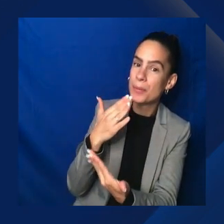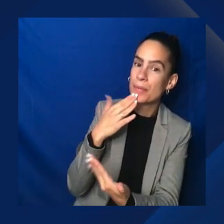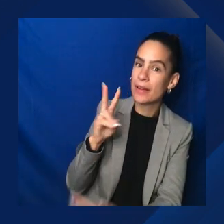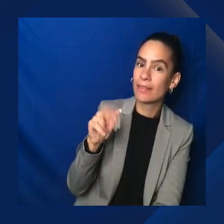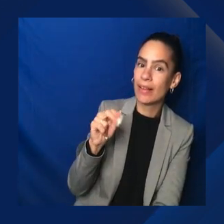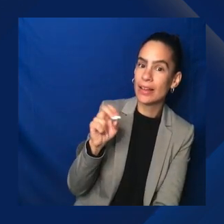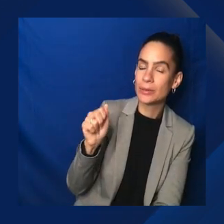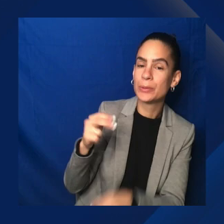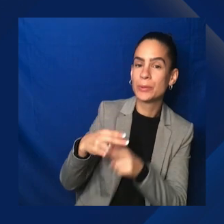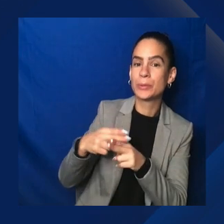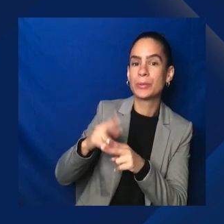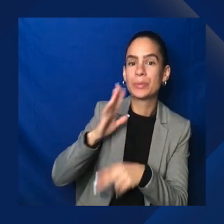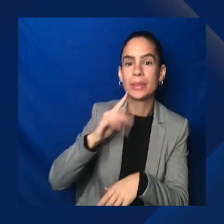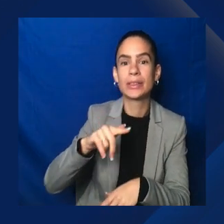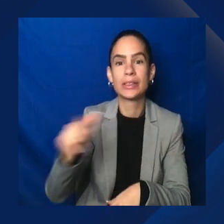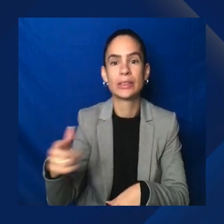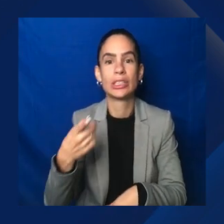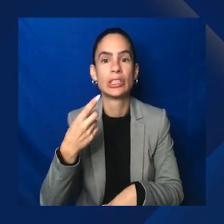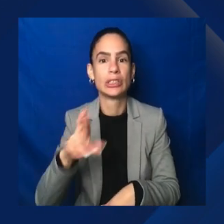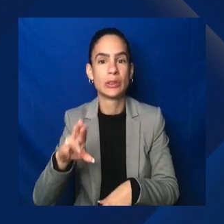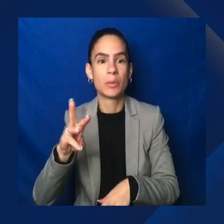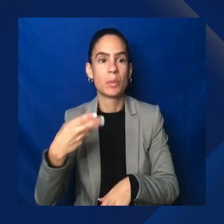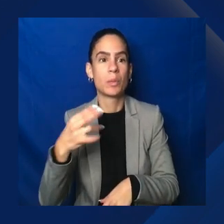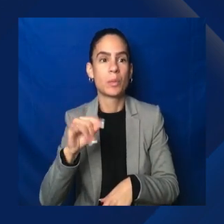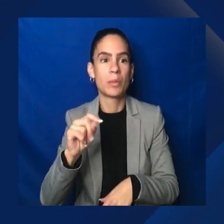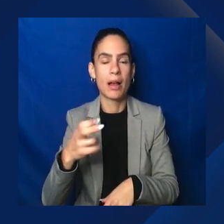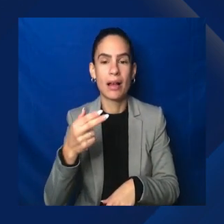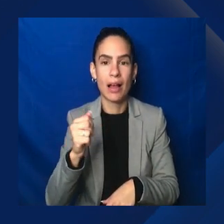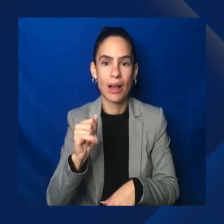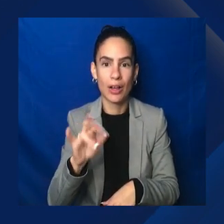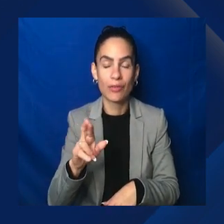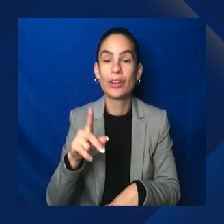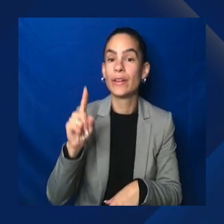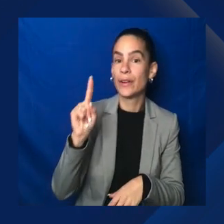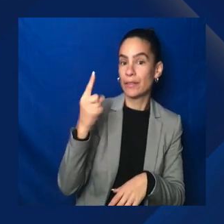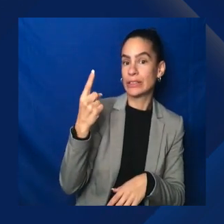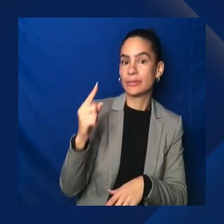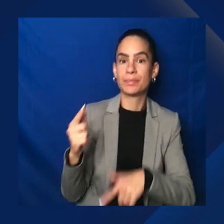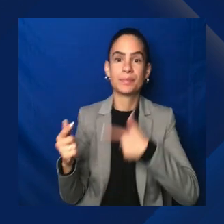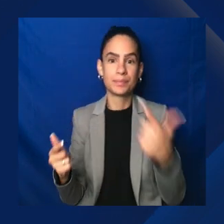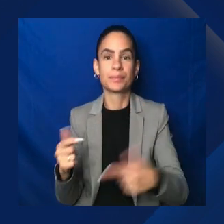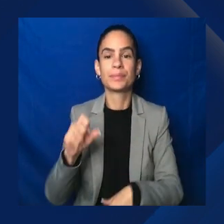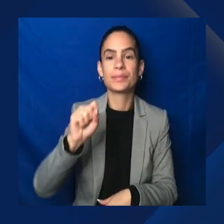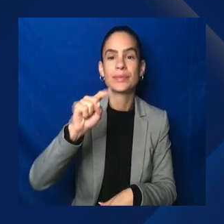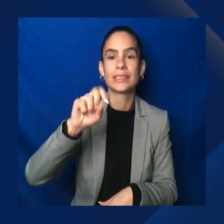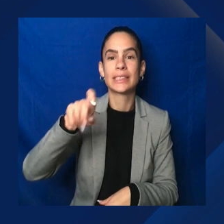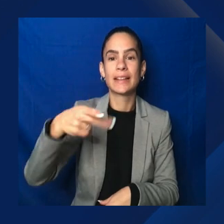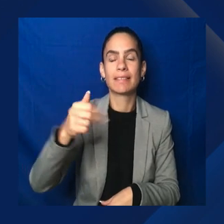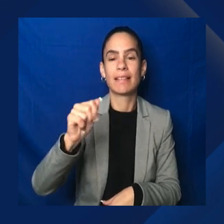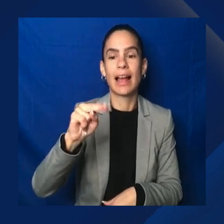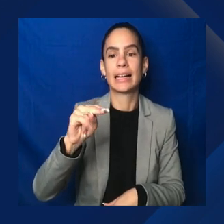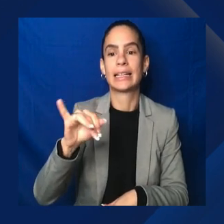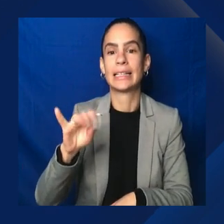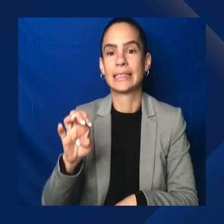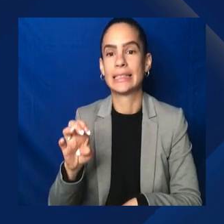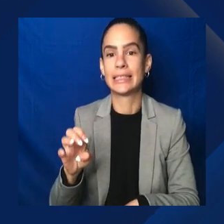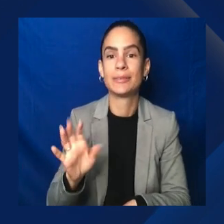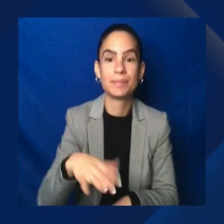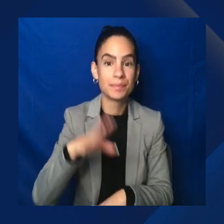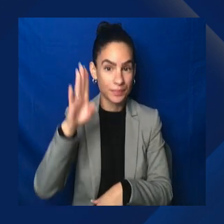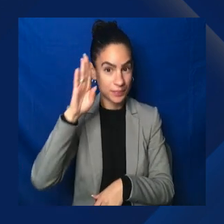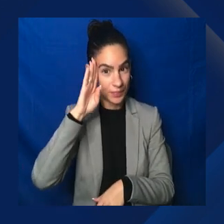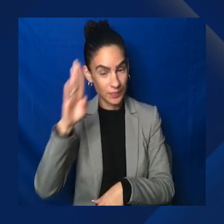Stephanie. Hi, I'm Stephanie Monroe from